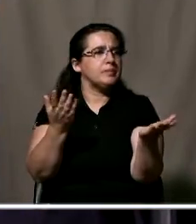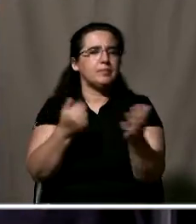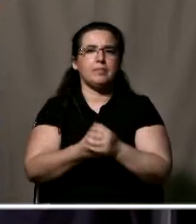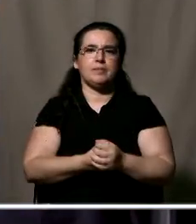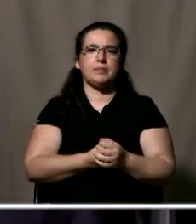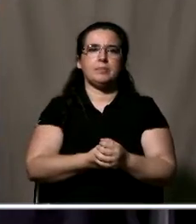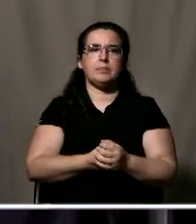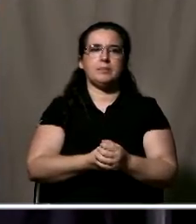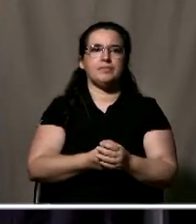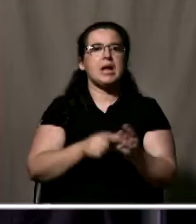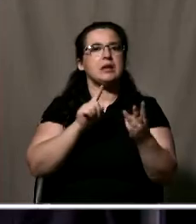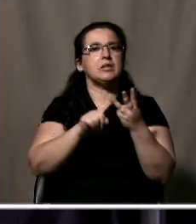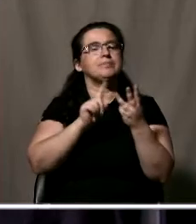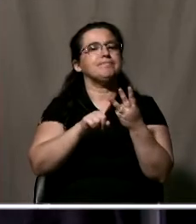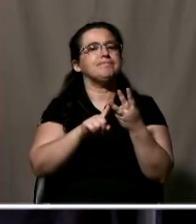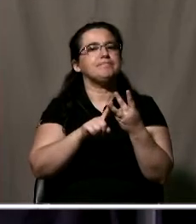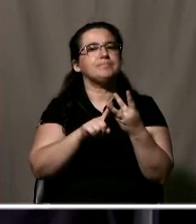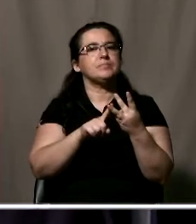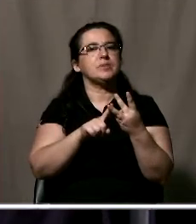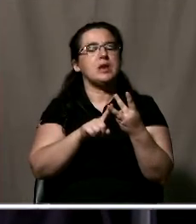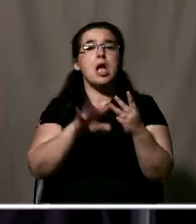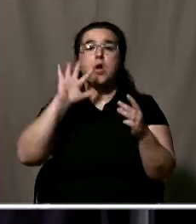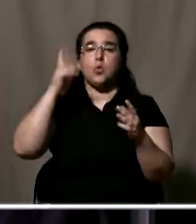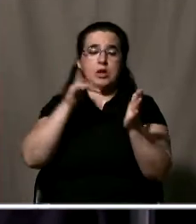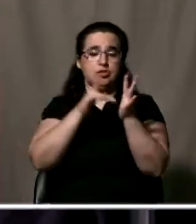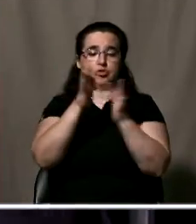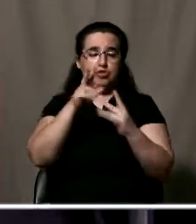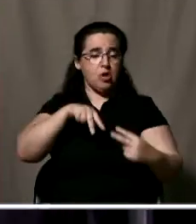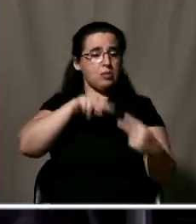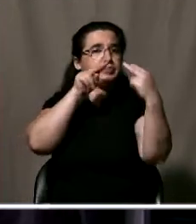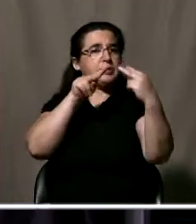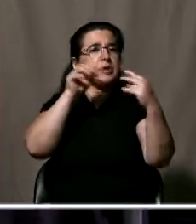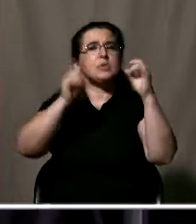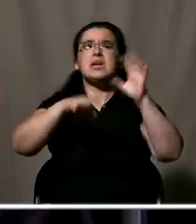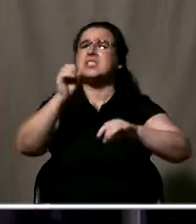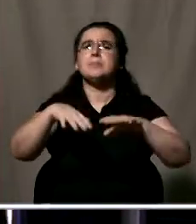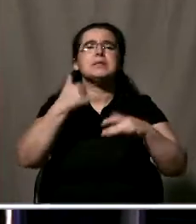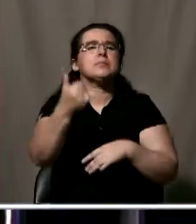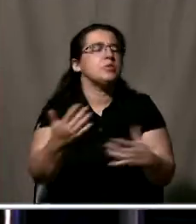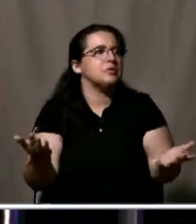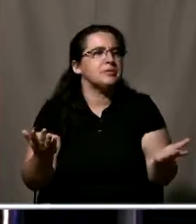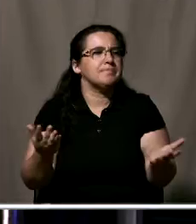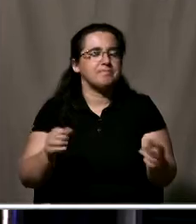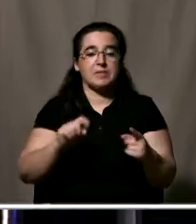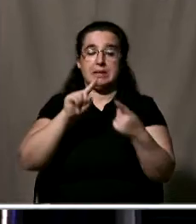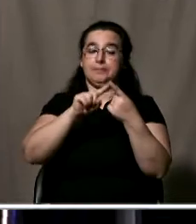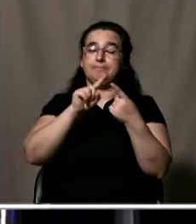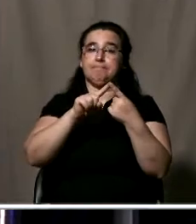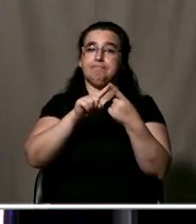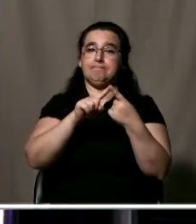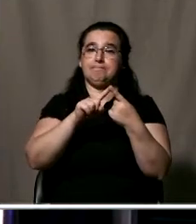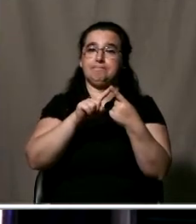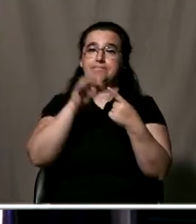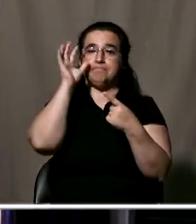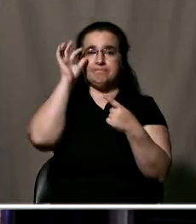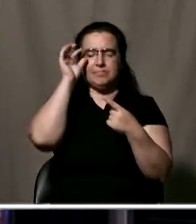what parte, happens when you look to Jesus? O que é que acontece quando olhamos para Jesus? Now, first, em primeiro lugar, four places